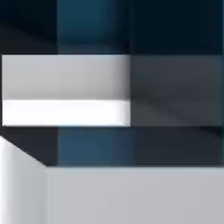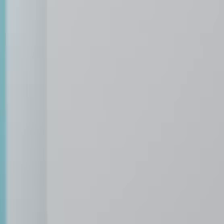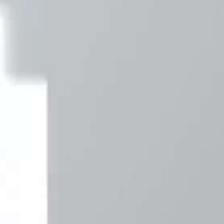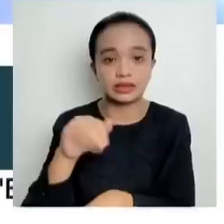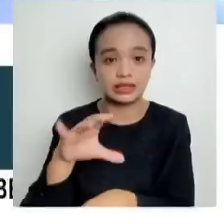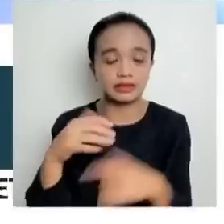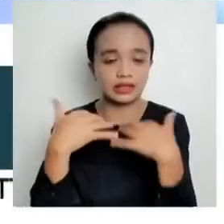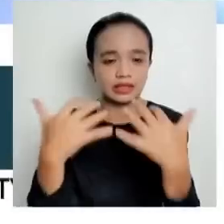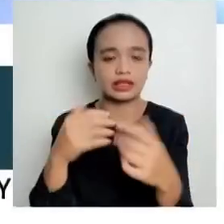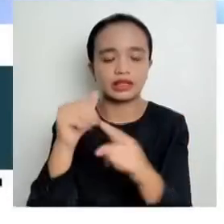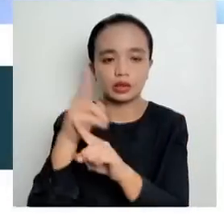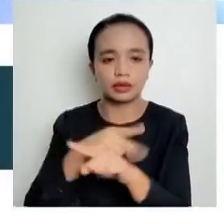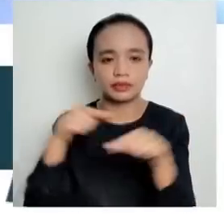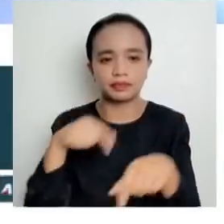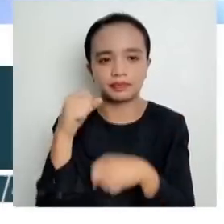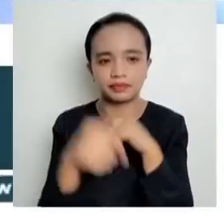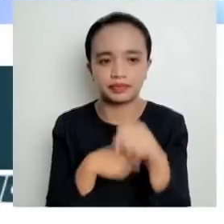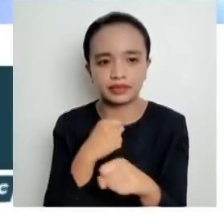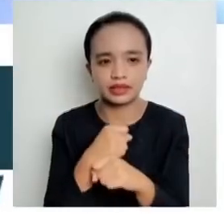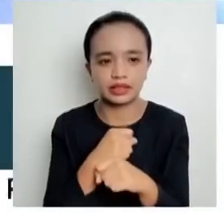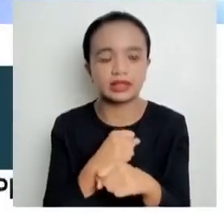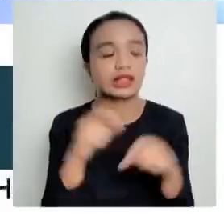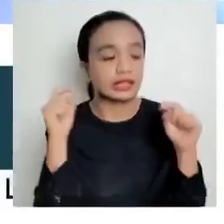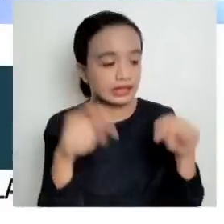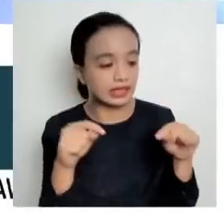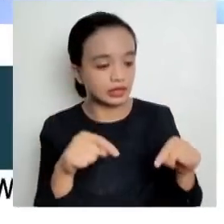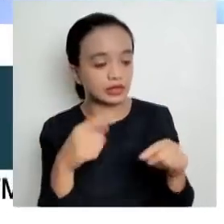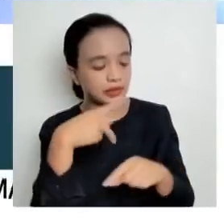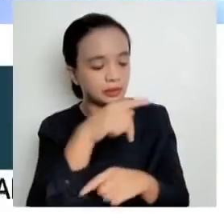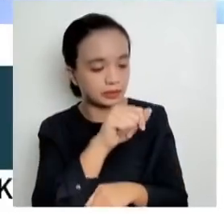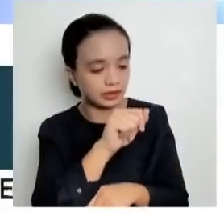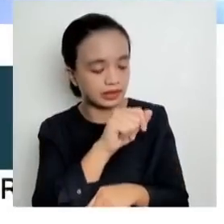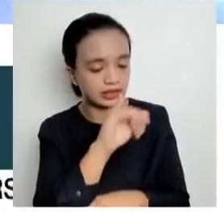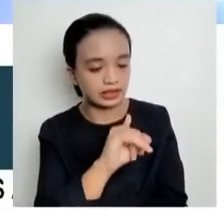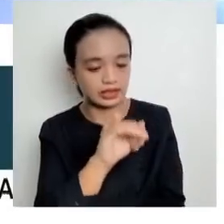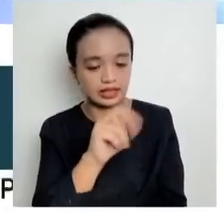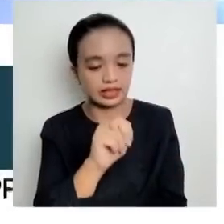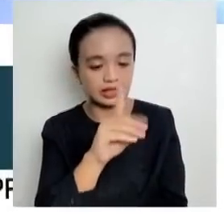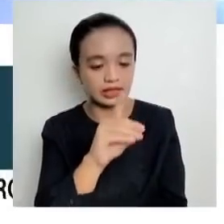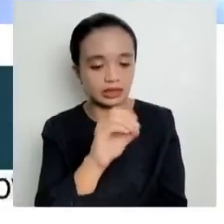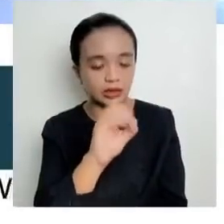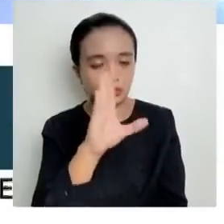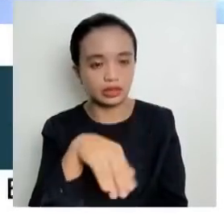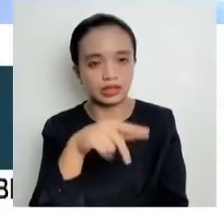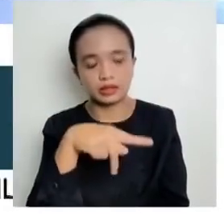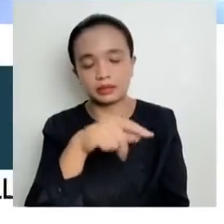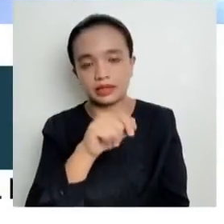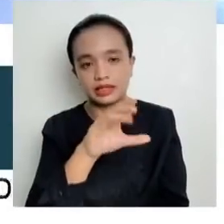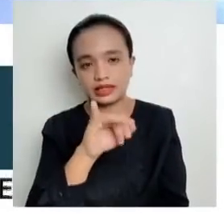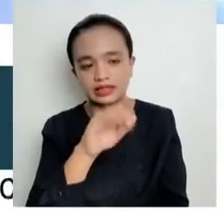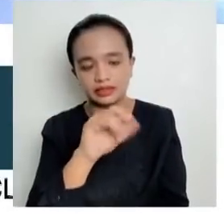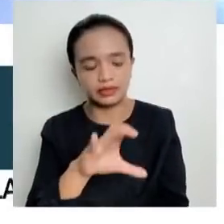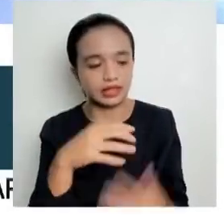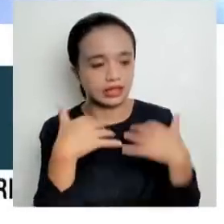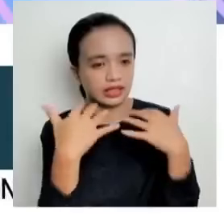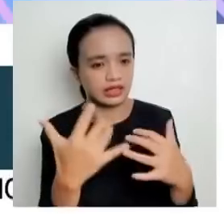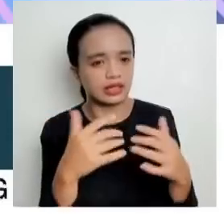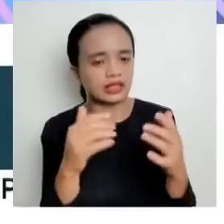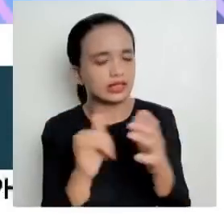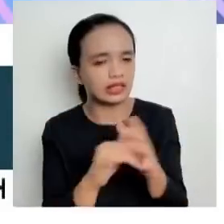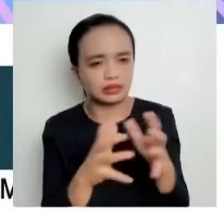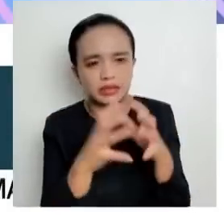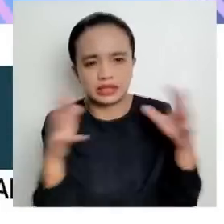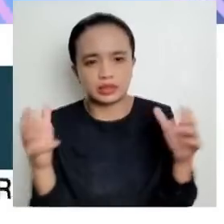This year's Indo-Pacific Endeavour is going to be probably one of the biggest we've ever done, with the